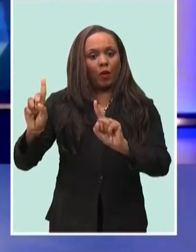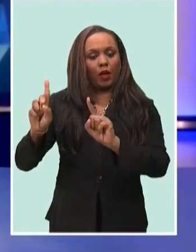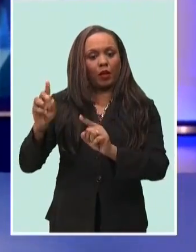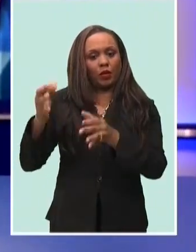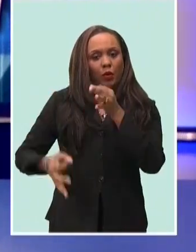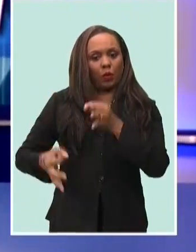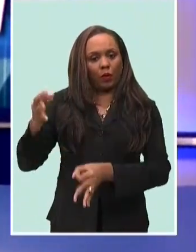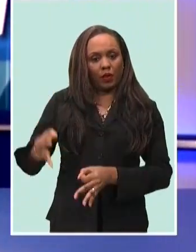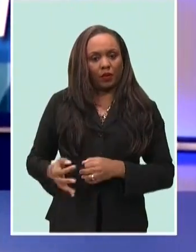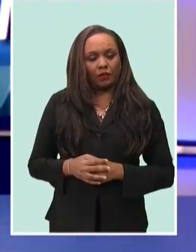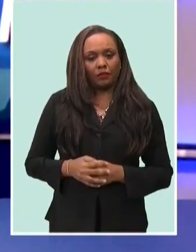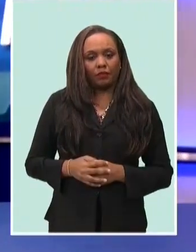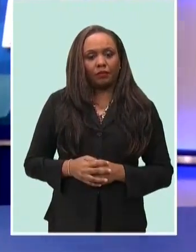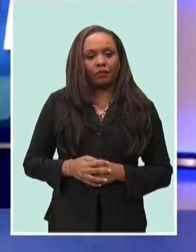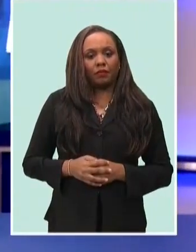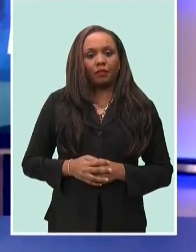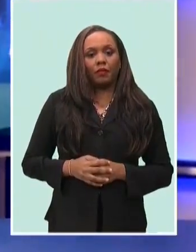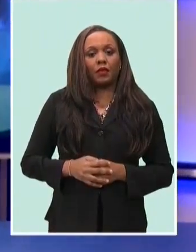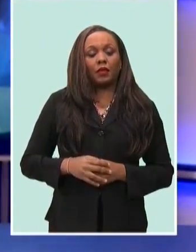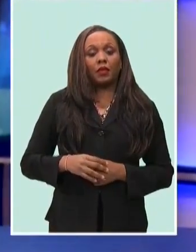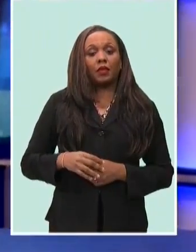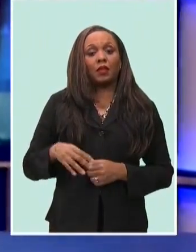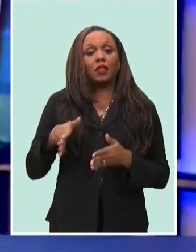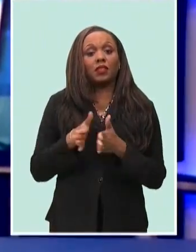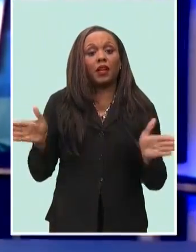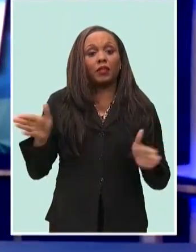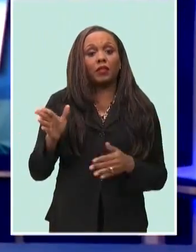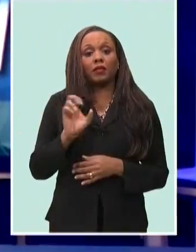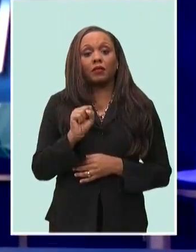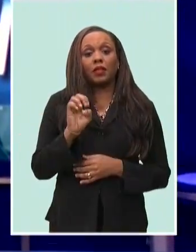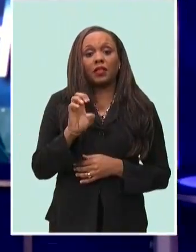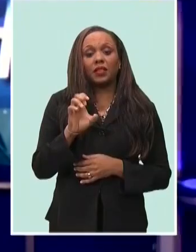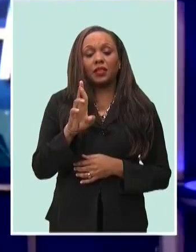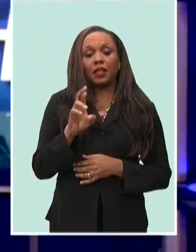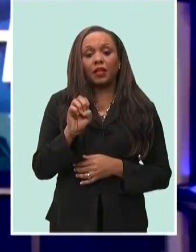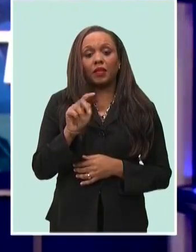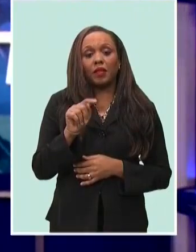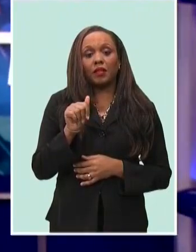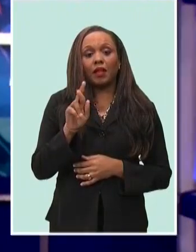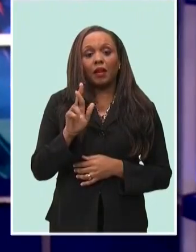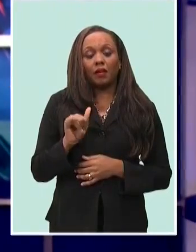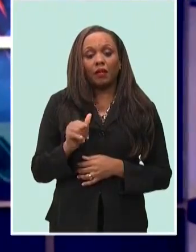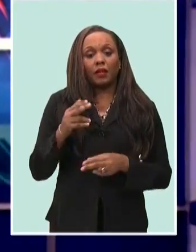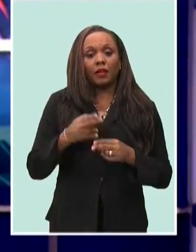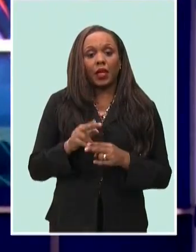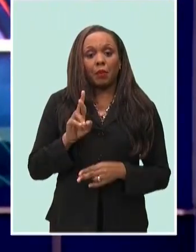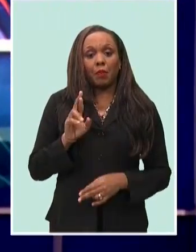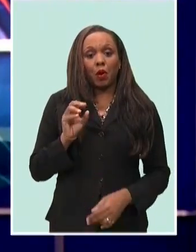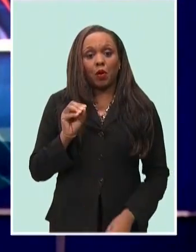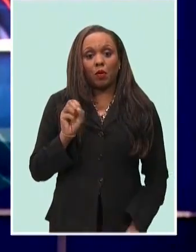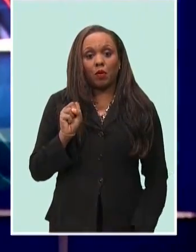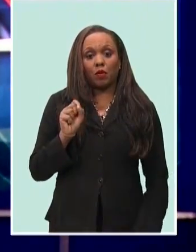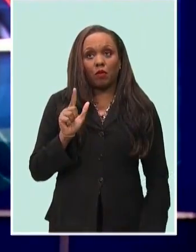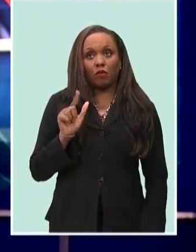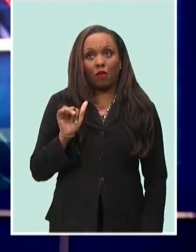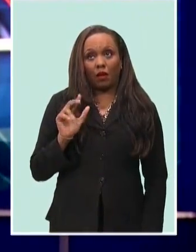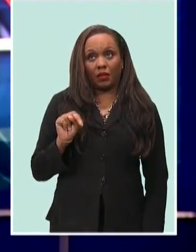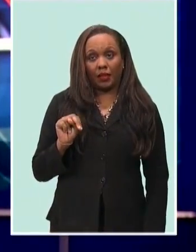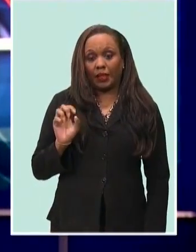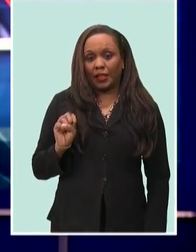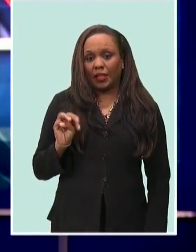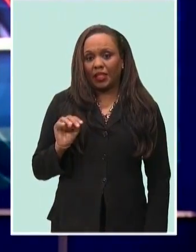court. General Secretary of the National Union of Public Workers, Rosalind Smith, has signaled her intention to take legal action against the